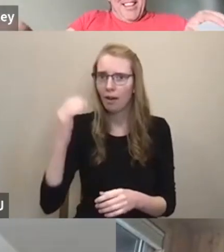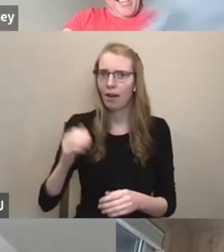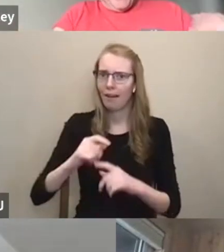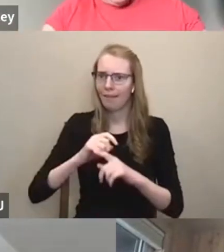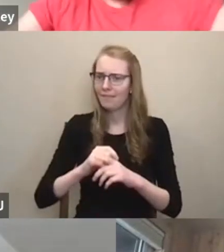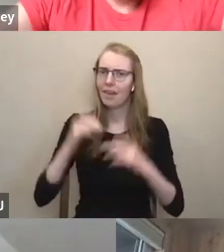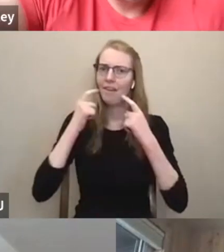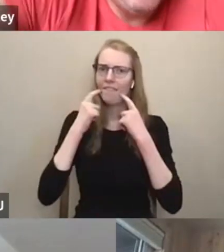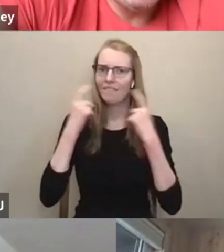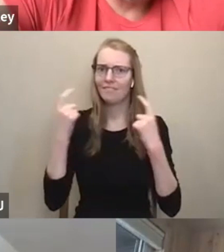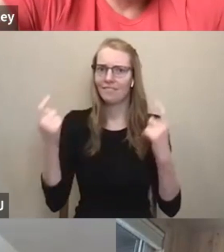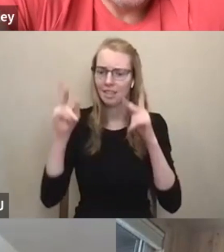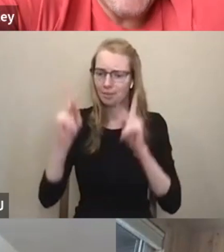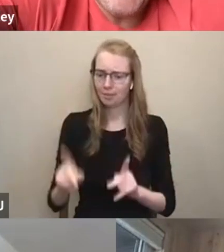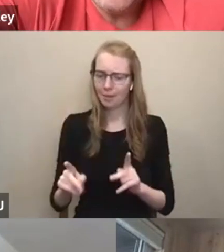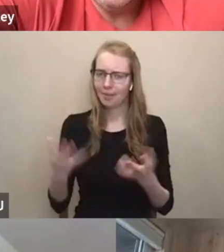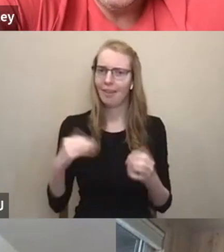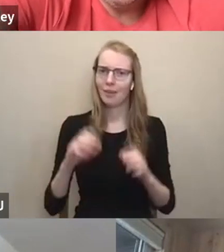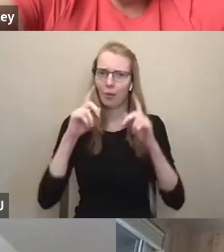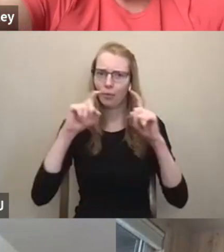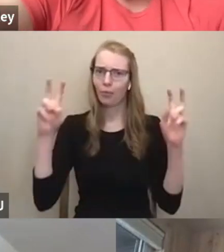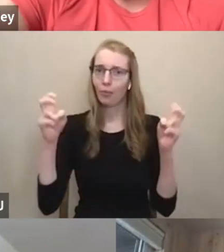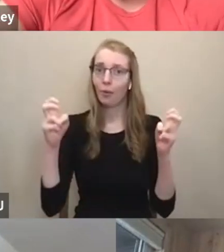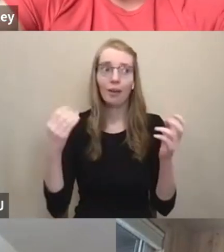anything, Nice. bring it on.